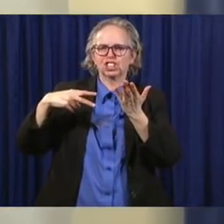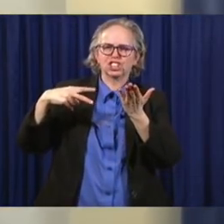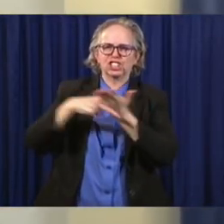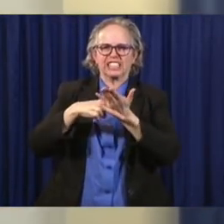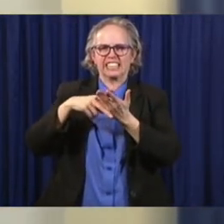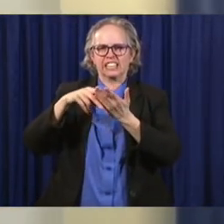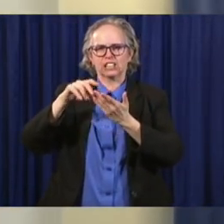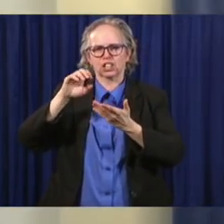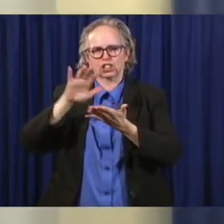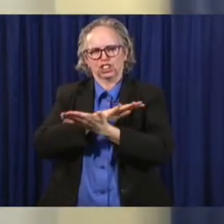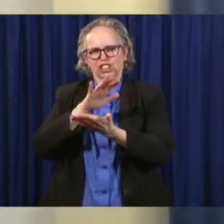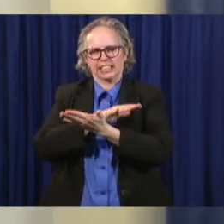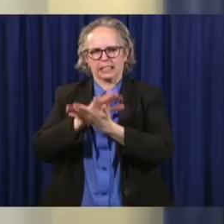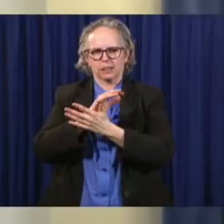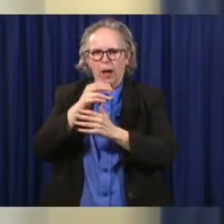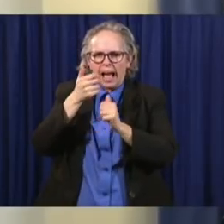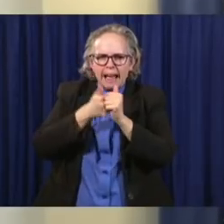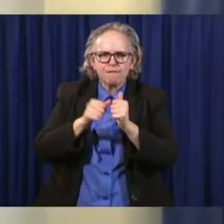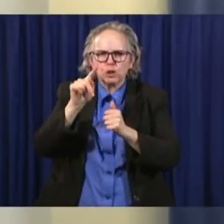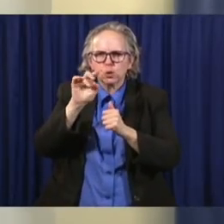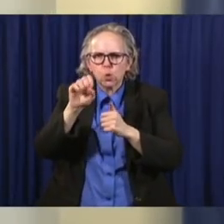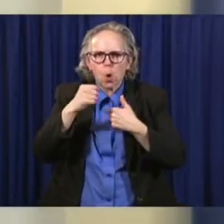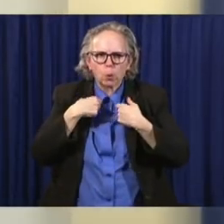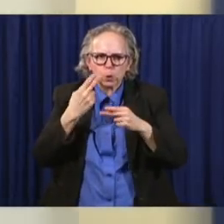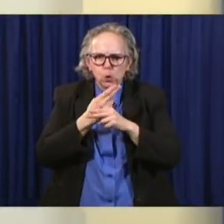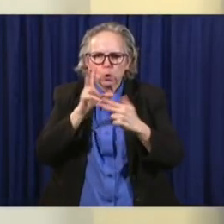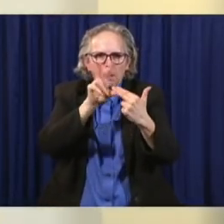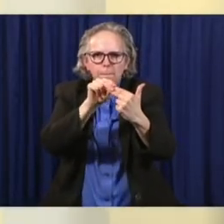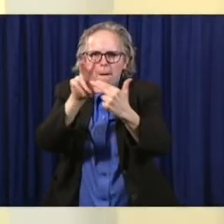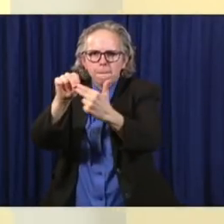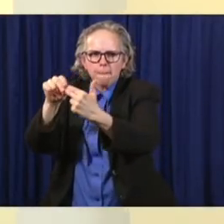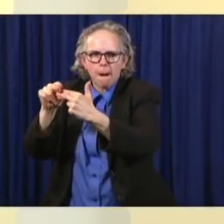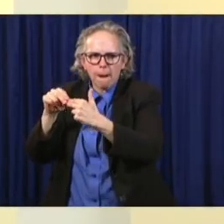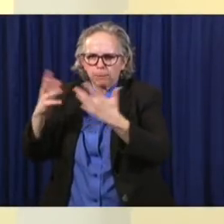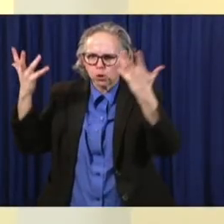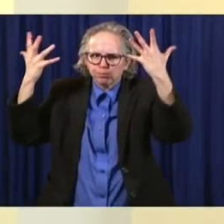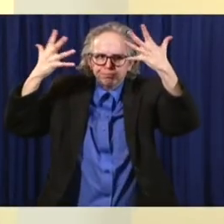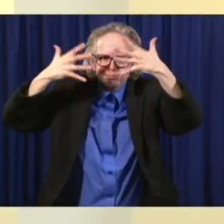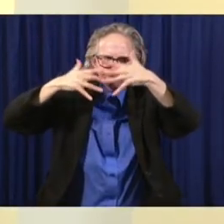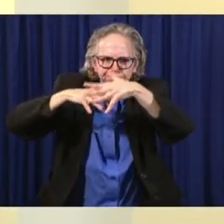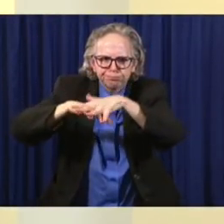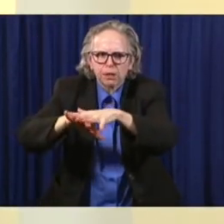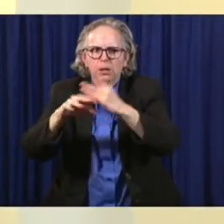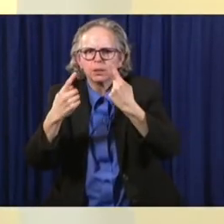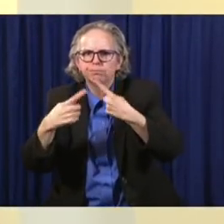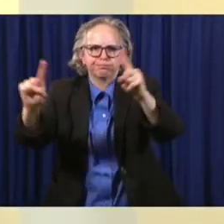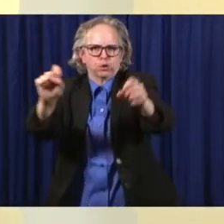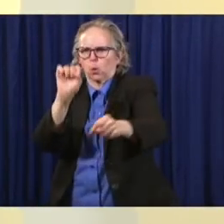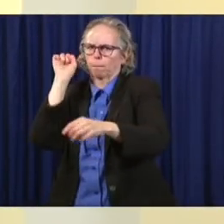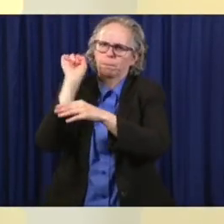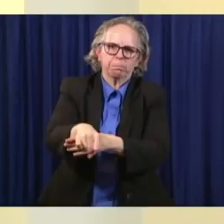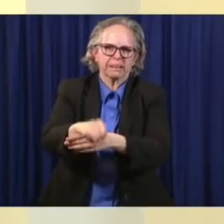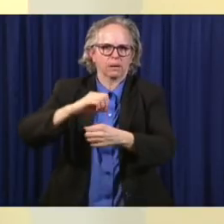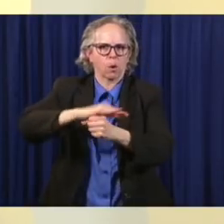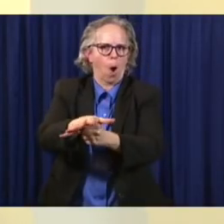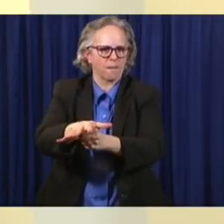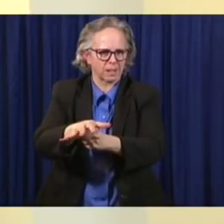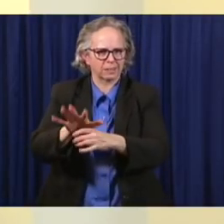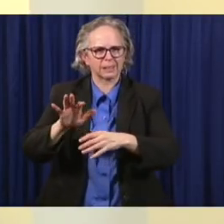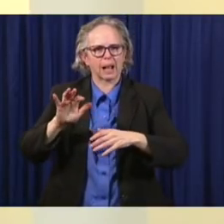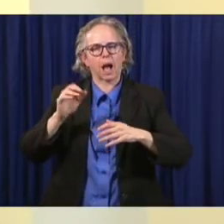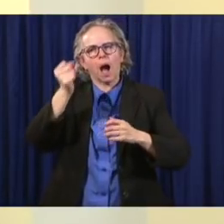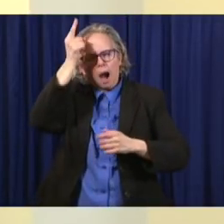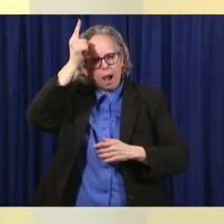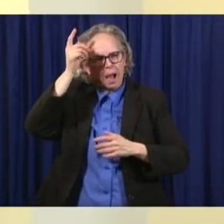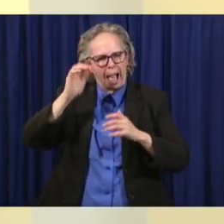toolbox, it will be this adaptive response to COVID-19, and it will give you a lot of sense about where we're going. So I look forward to going over that with